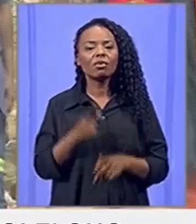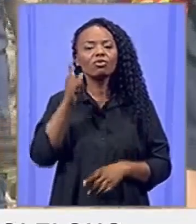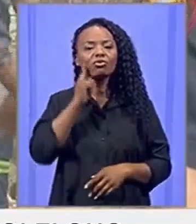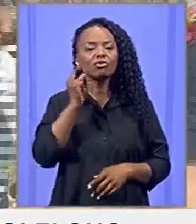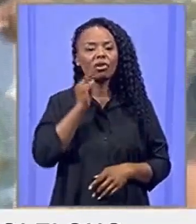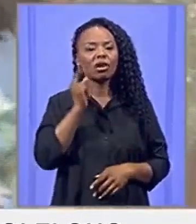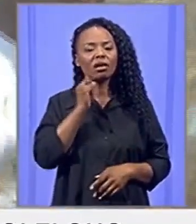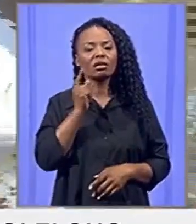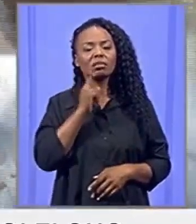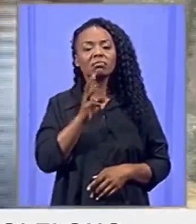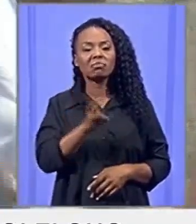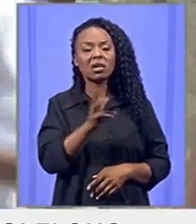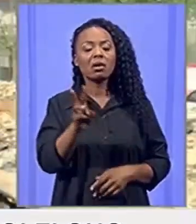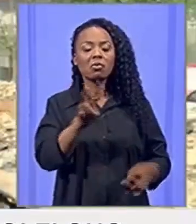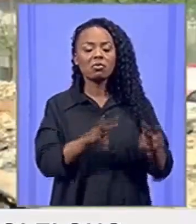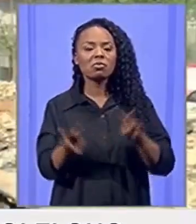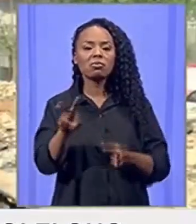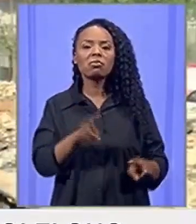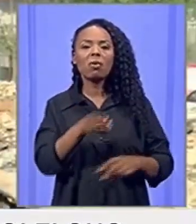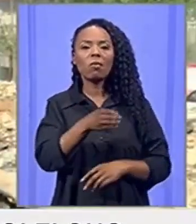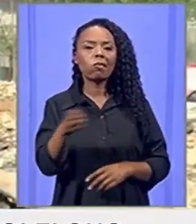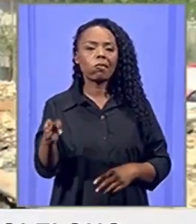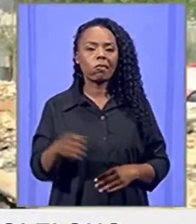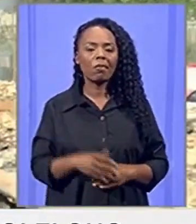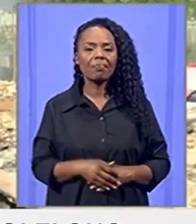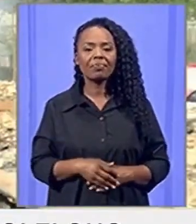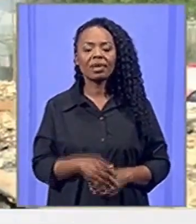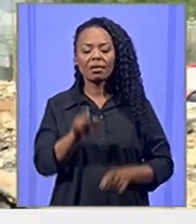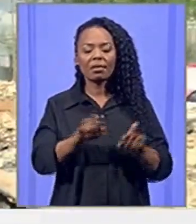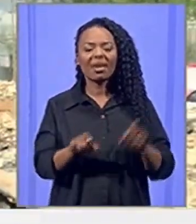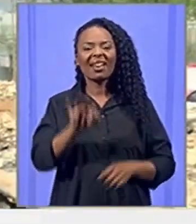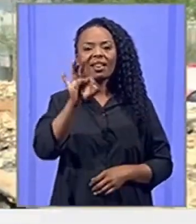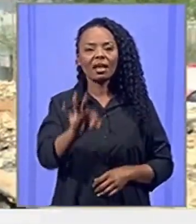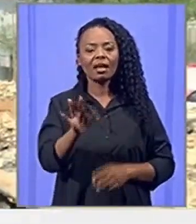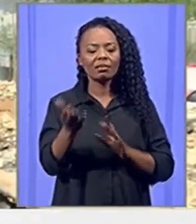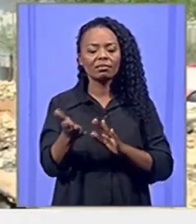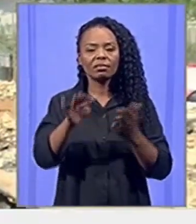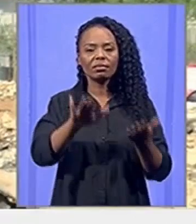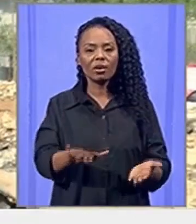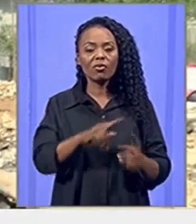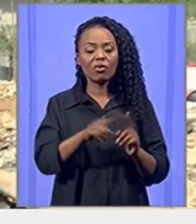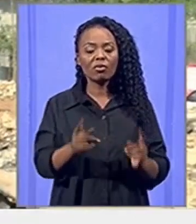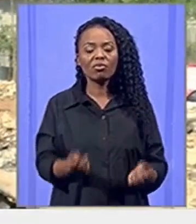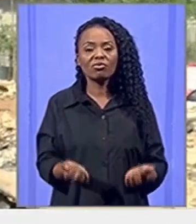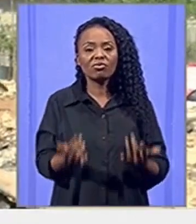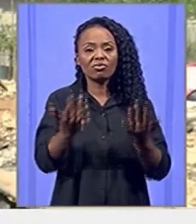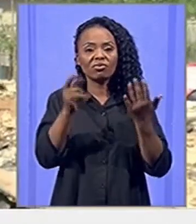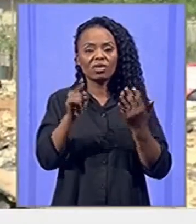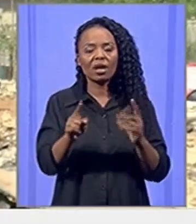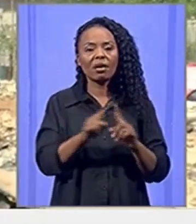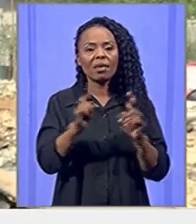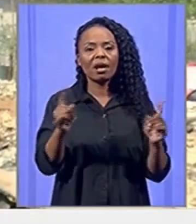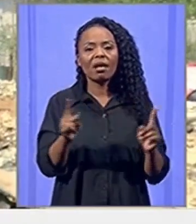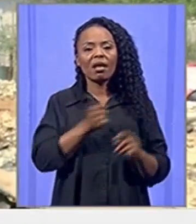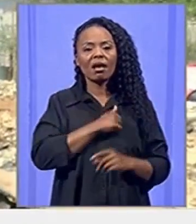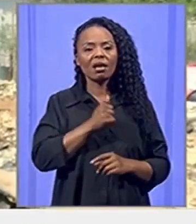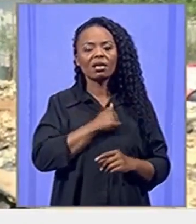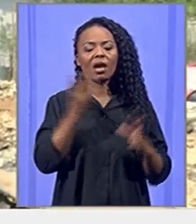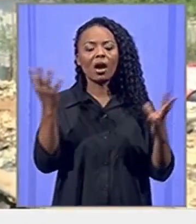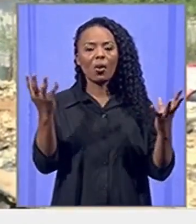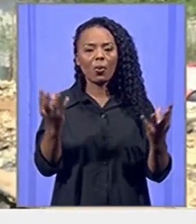ba itse maemo tlhoko. Re ile ra latlhela ke batho ba bararo mo mollong ona mara fela molona re ile ra khona go tima ka